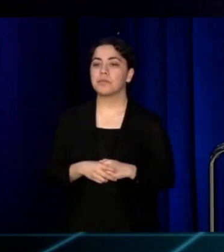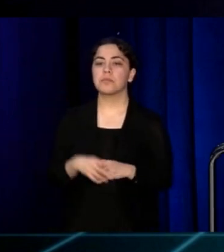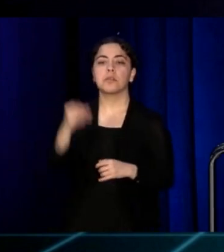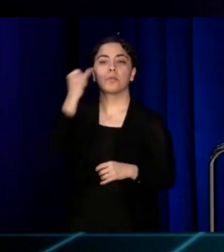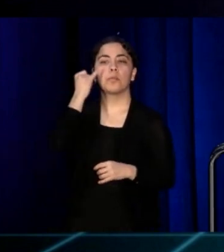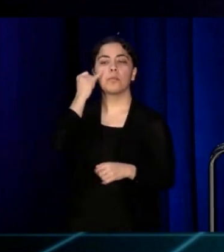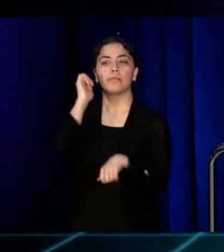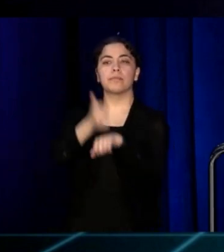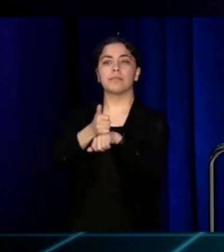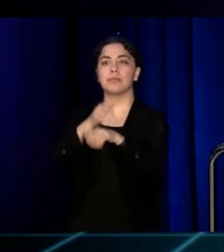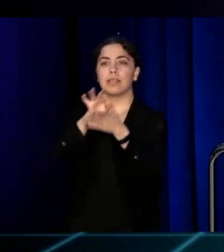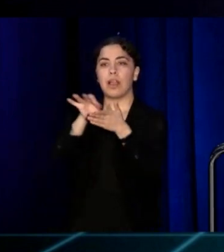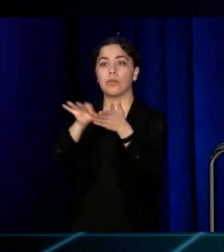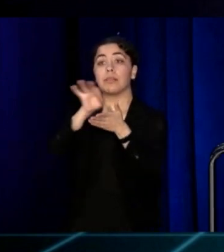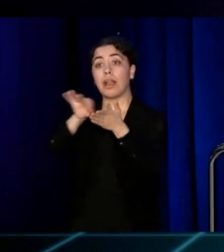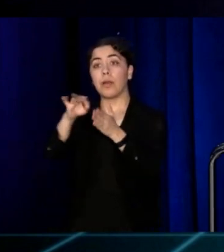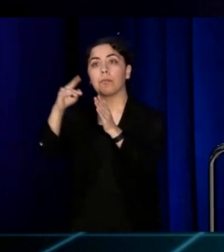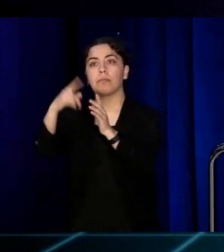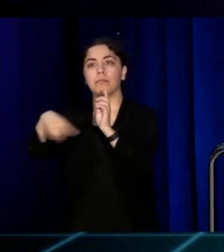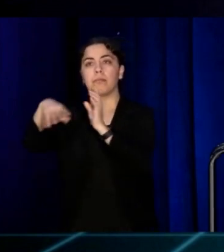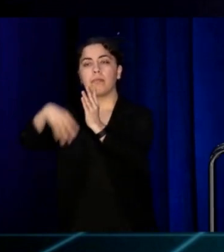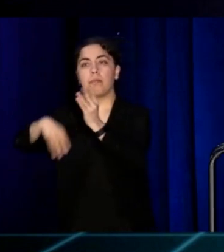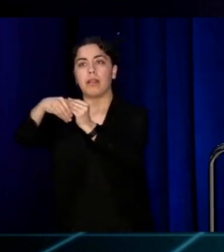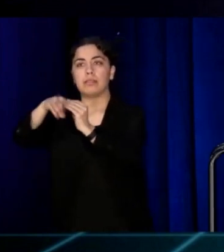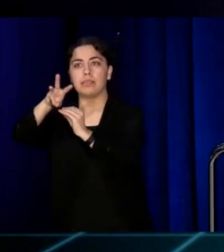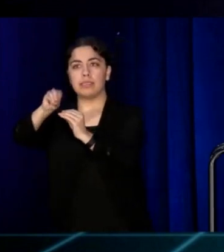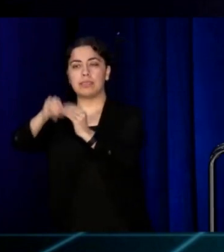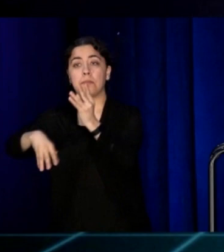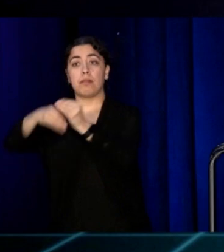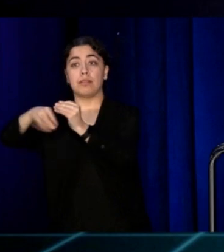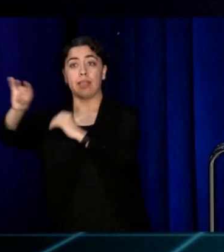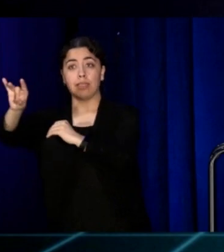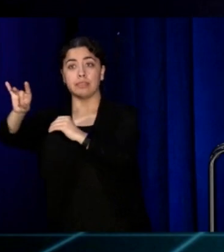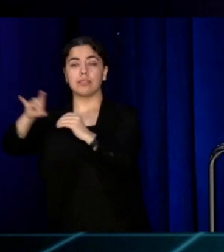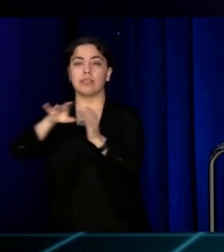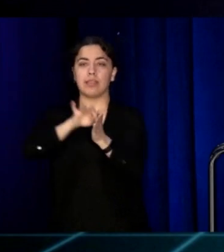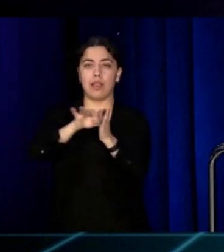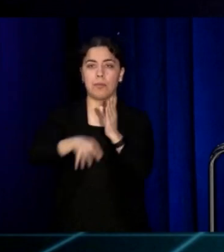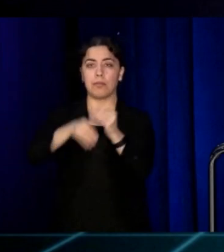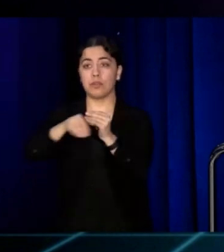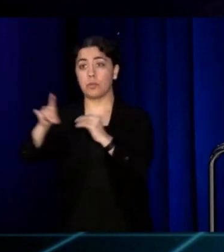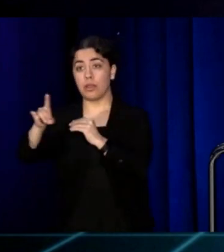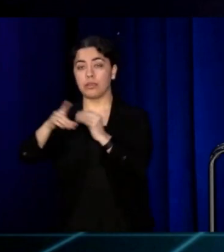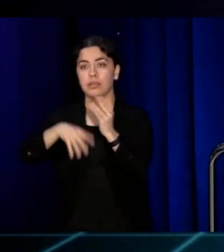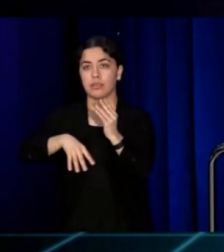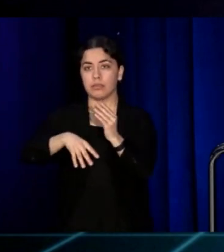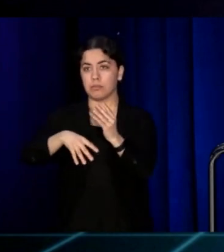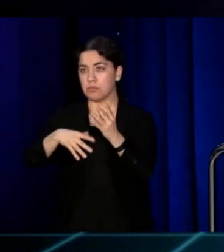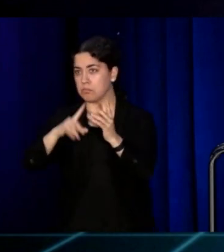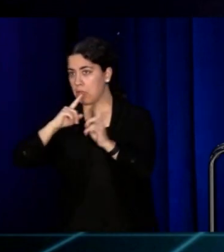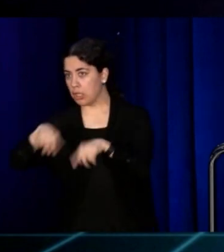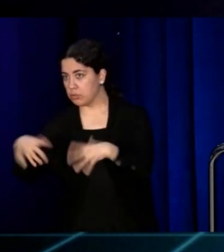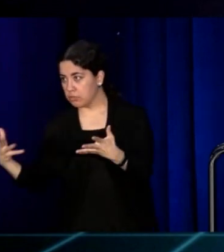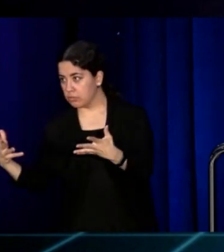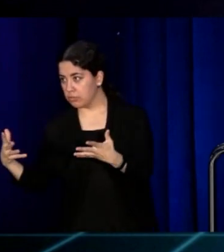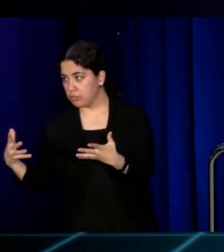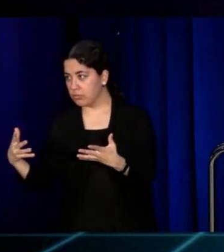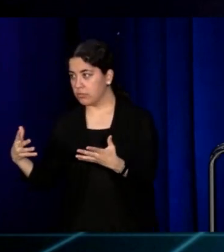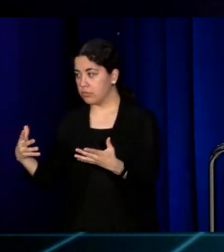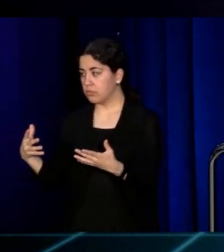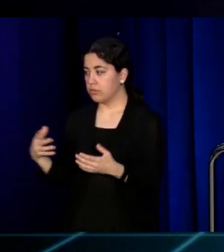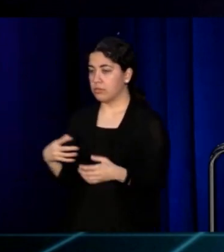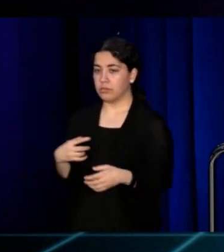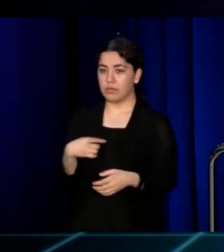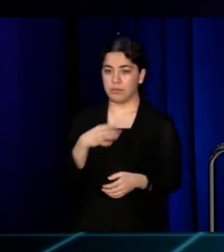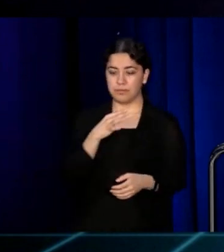set counts to count plus 60, and then count plus 8, and then count plus 1. What's the answer? I'm not going to